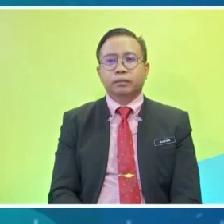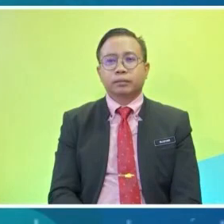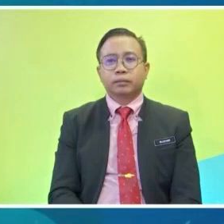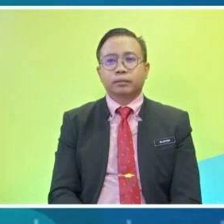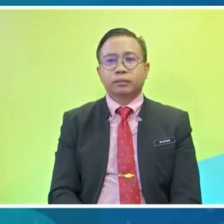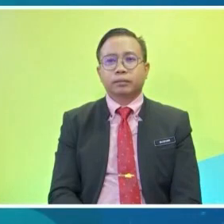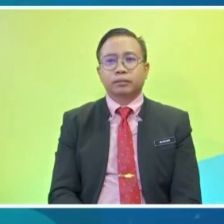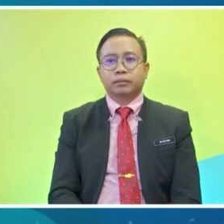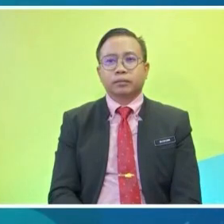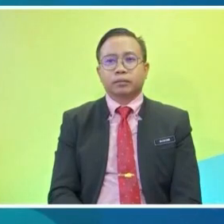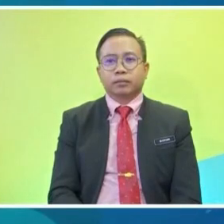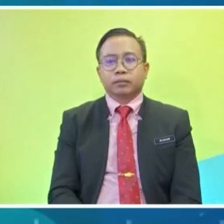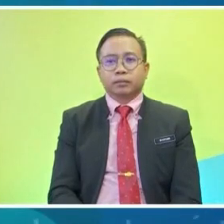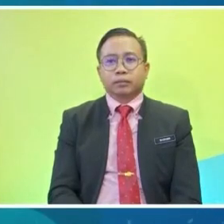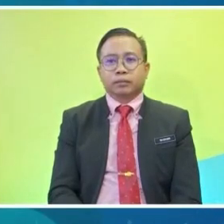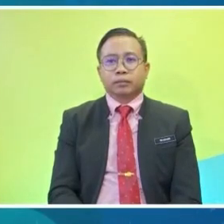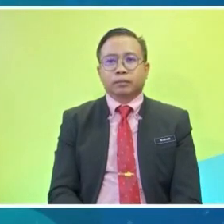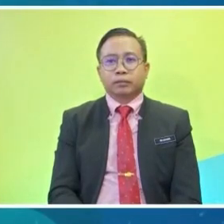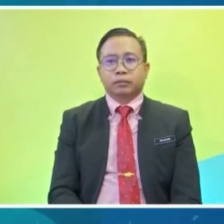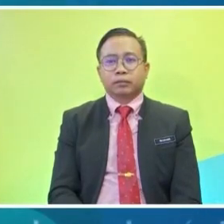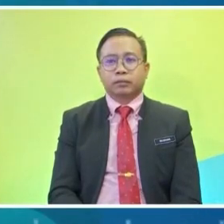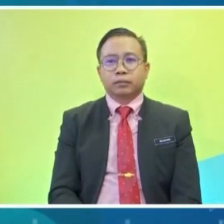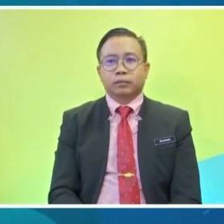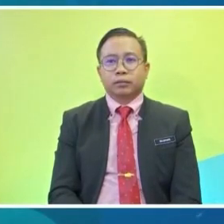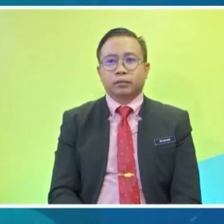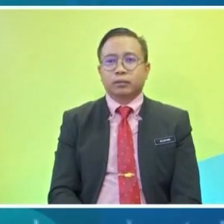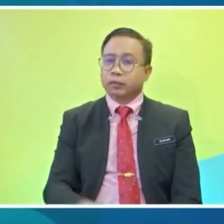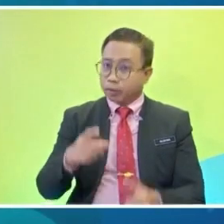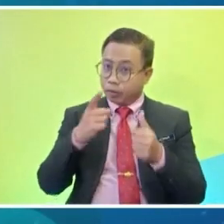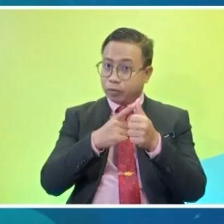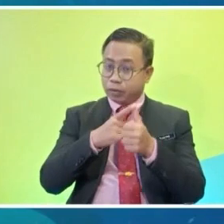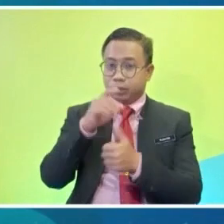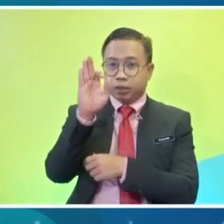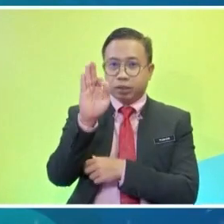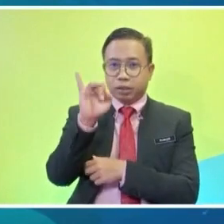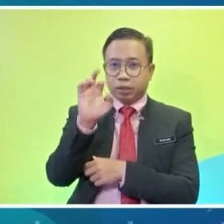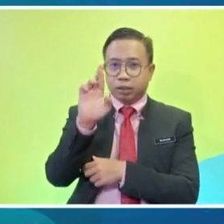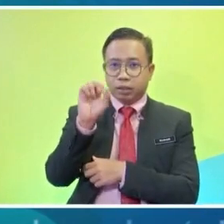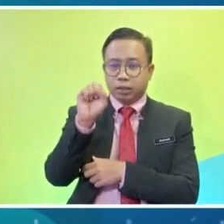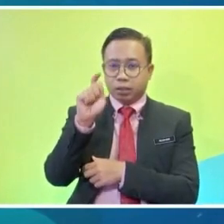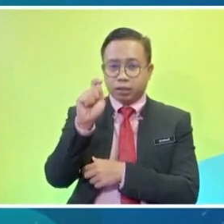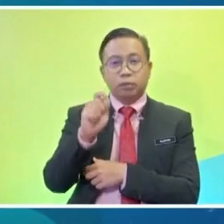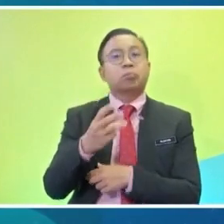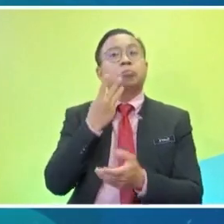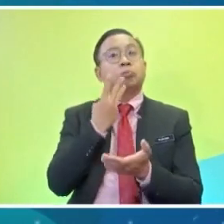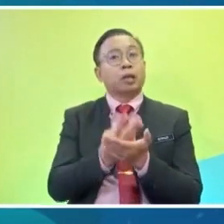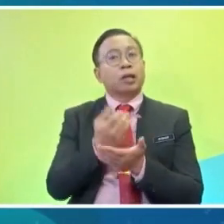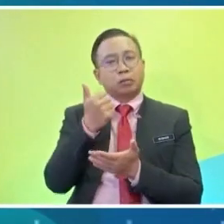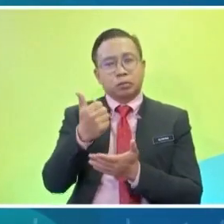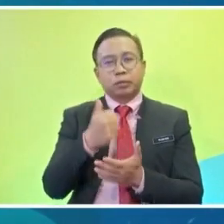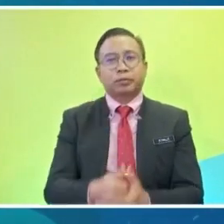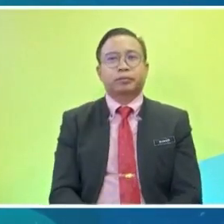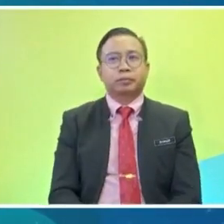Yes, Afan. What first. Is the word? Oh, yes. First. Very well done. That is the correct